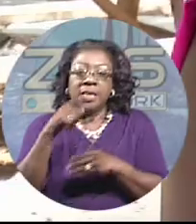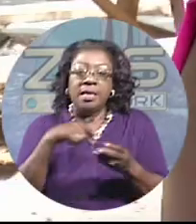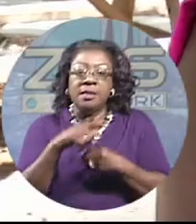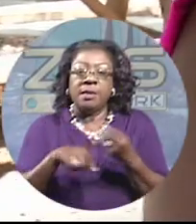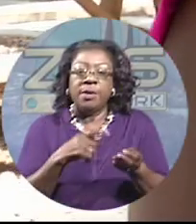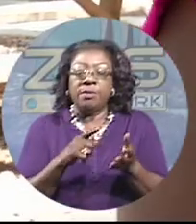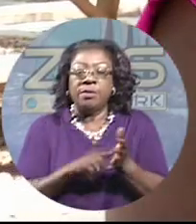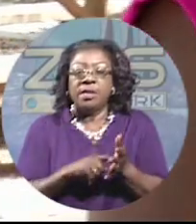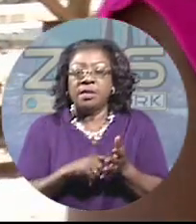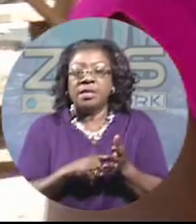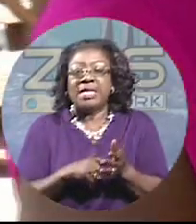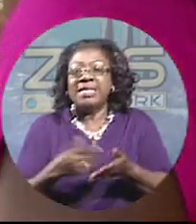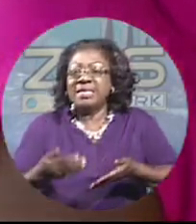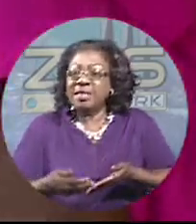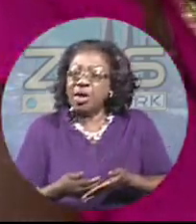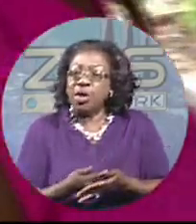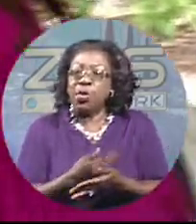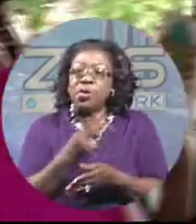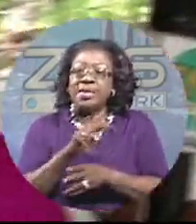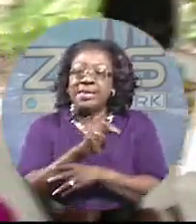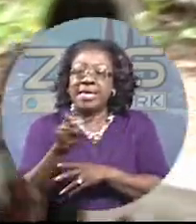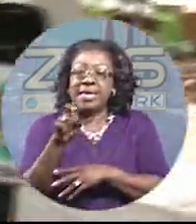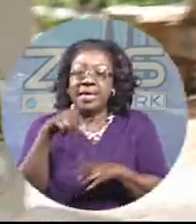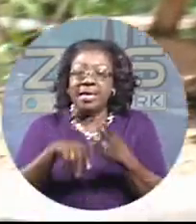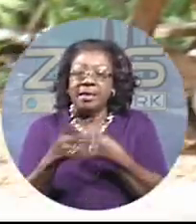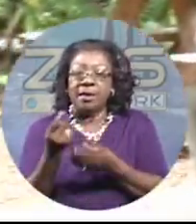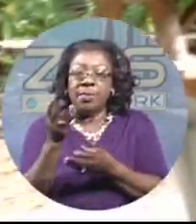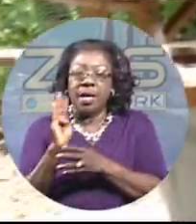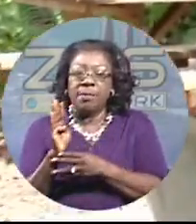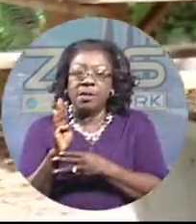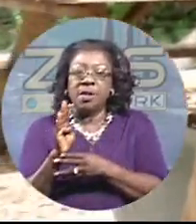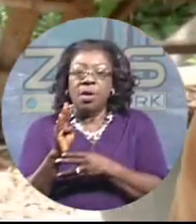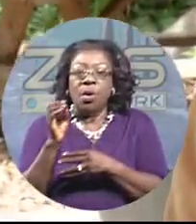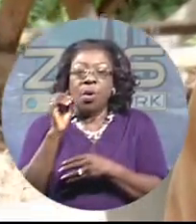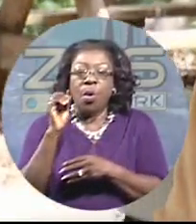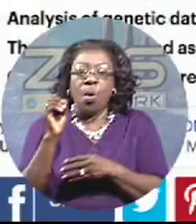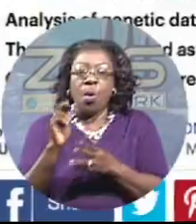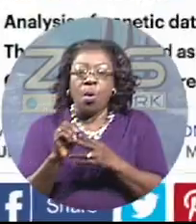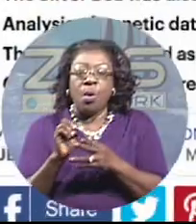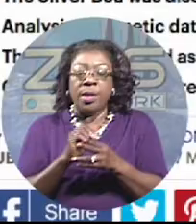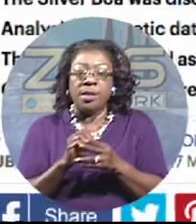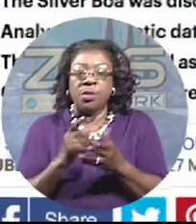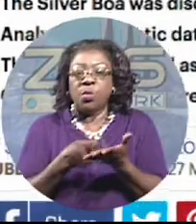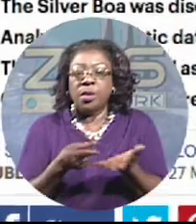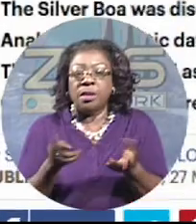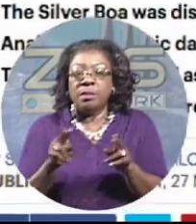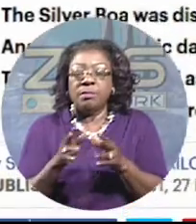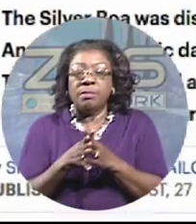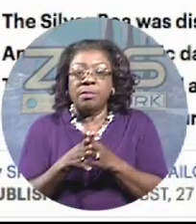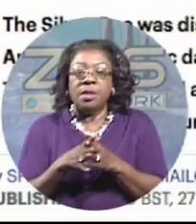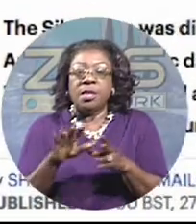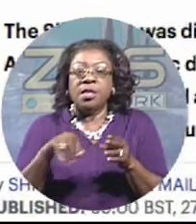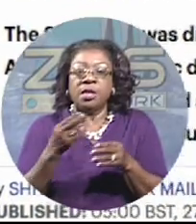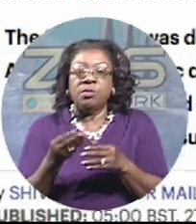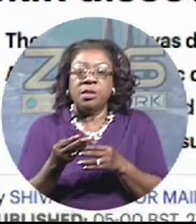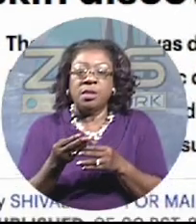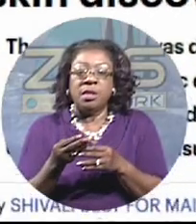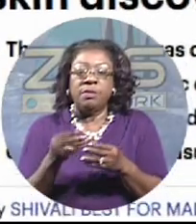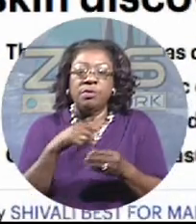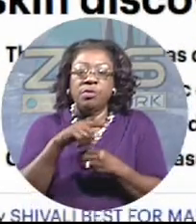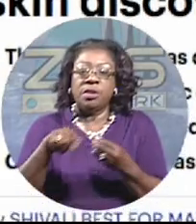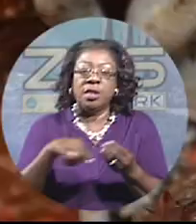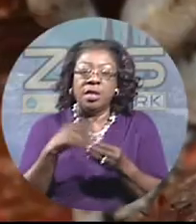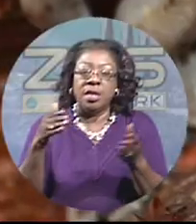about this. Is this new information, or is this species, what is the situation on it? Just recently, it was